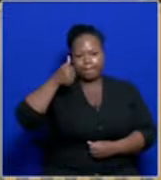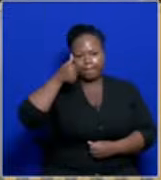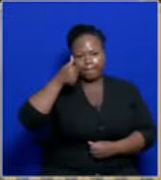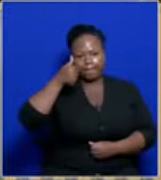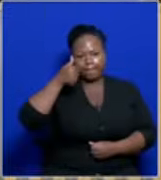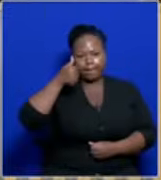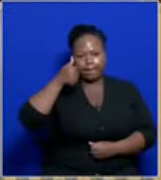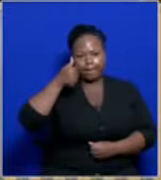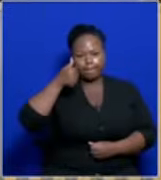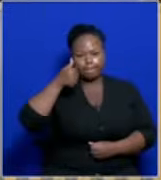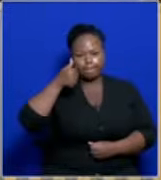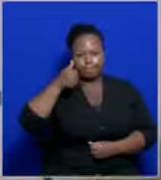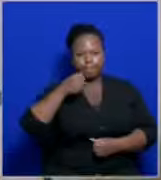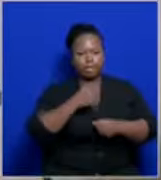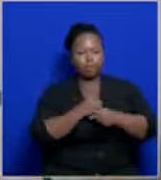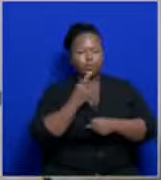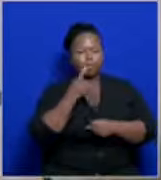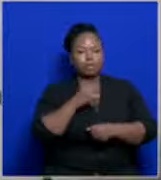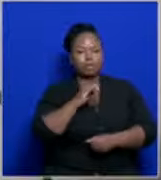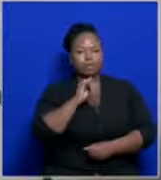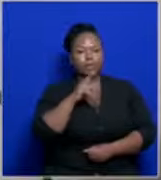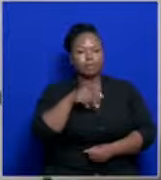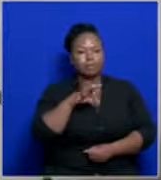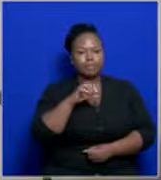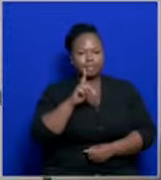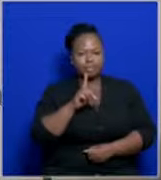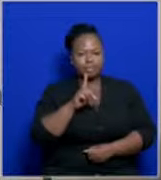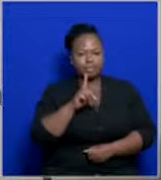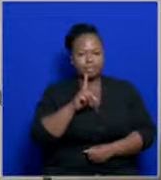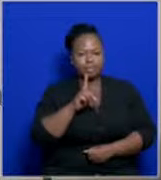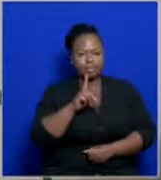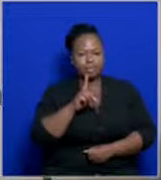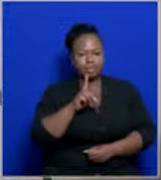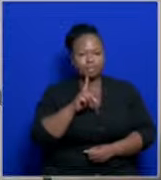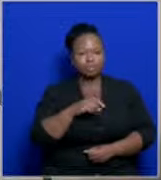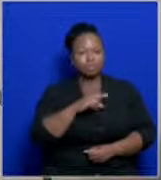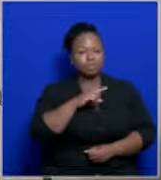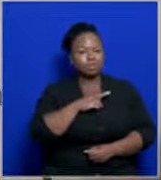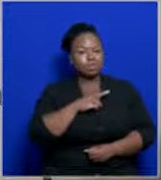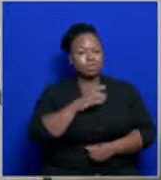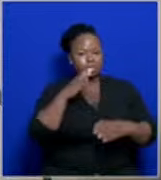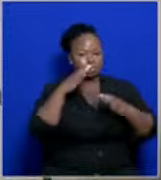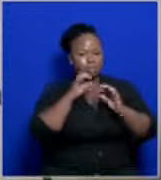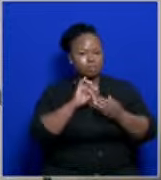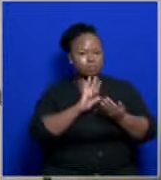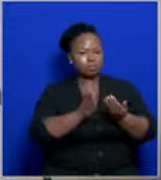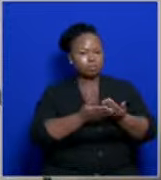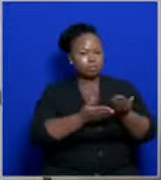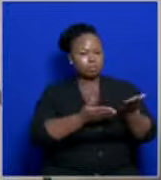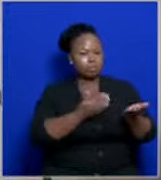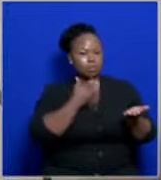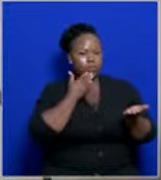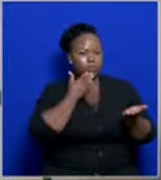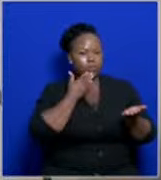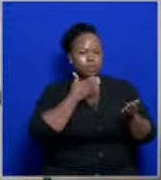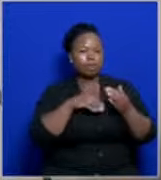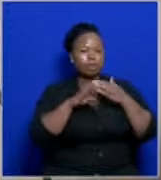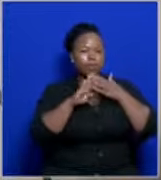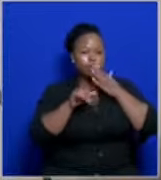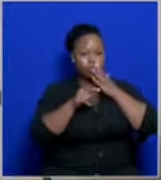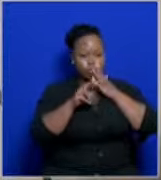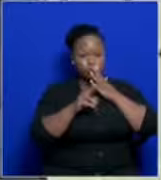Gauteng IPID, for the attention of Mr. Budu and yourself.